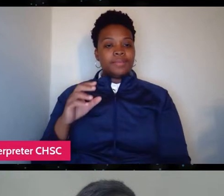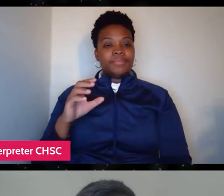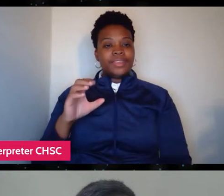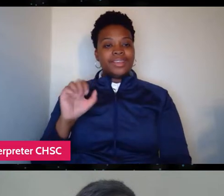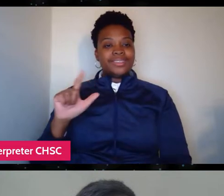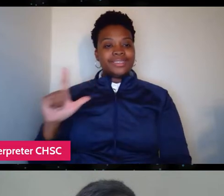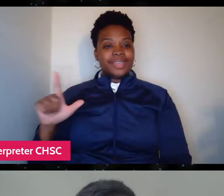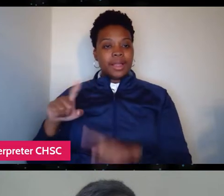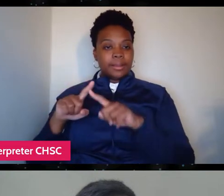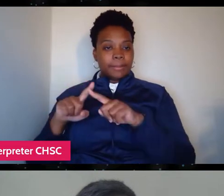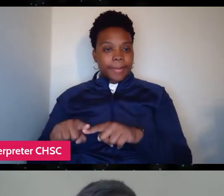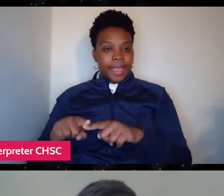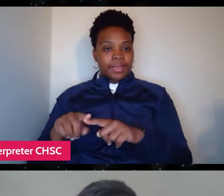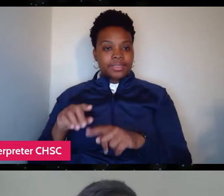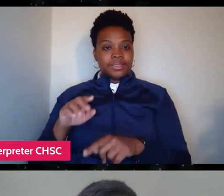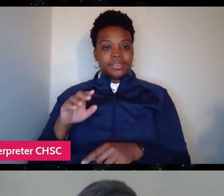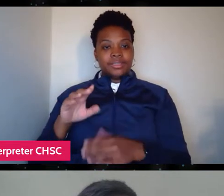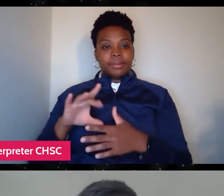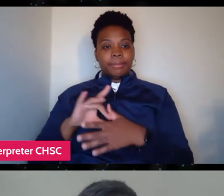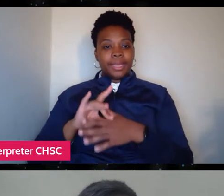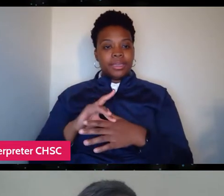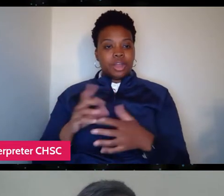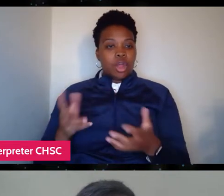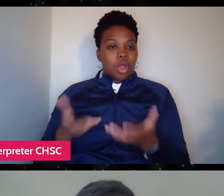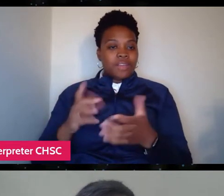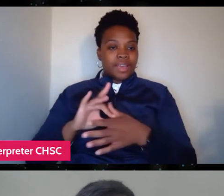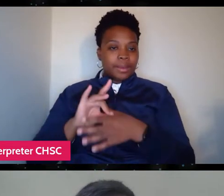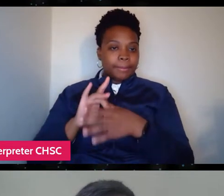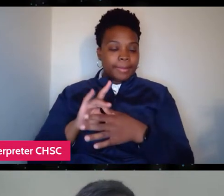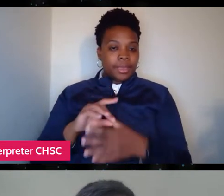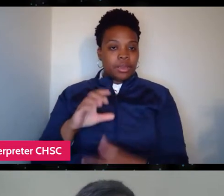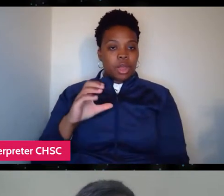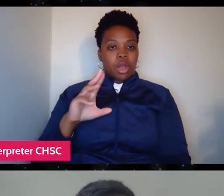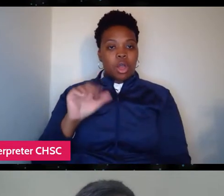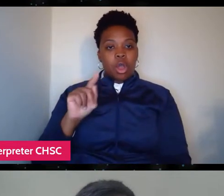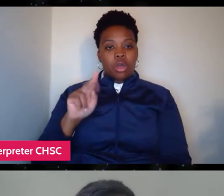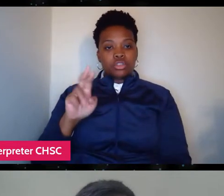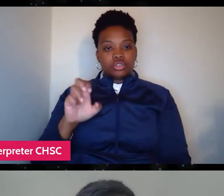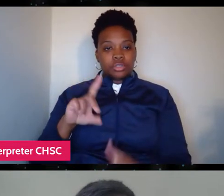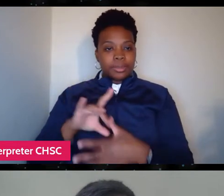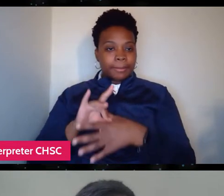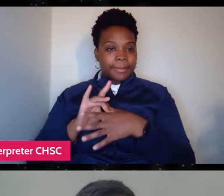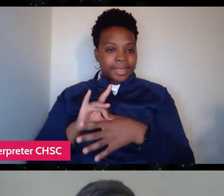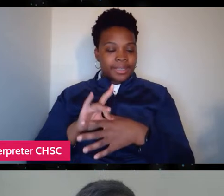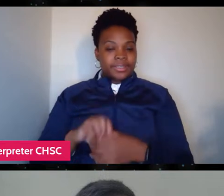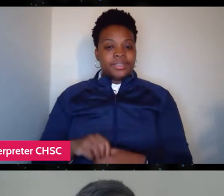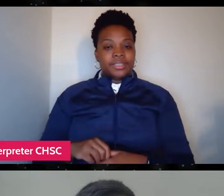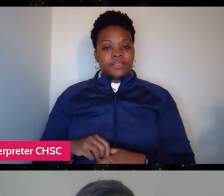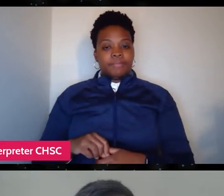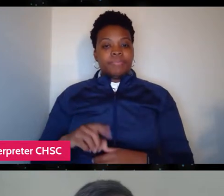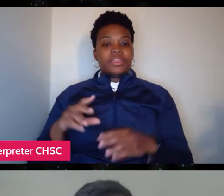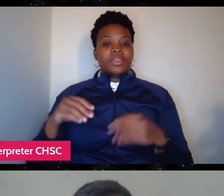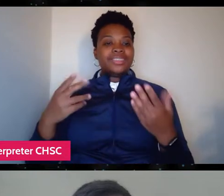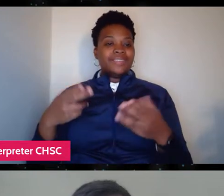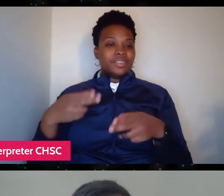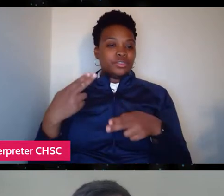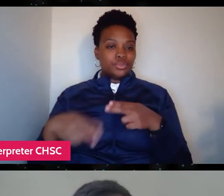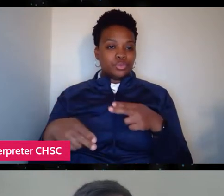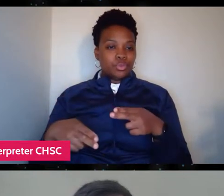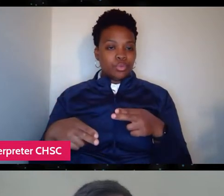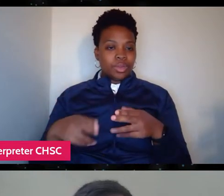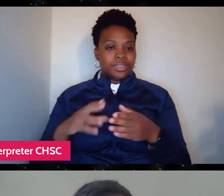cultivated meat, as cultured meat. The nomenclature is really interesting, but to give it a shorthand,